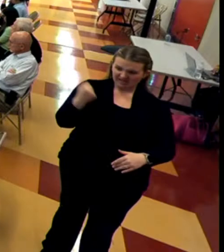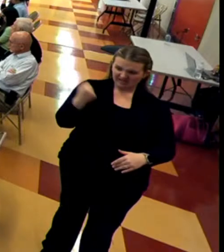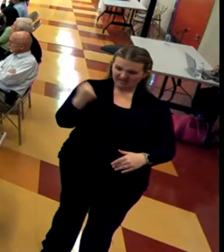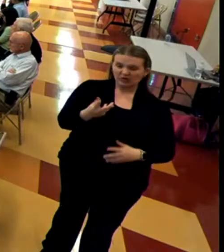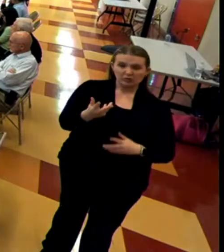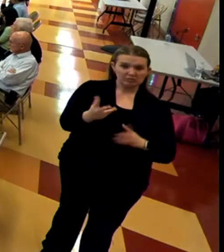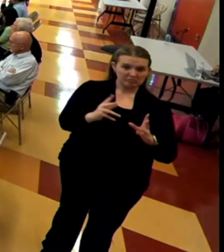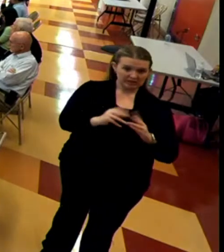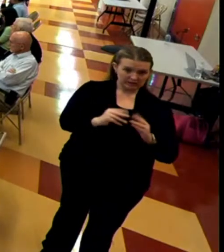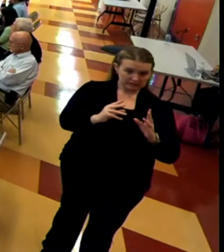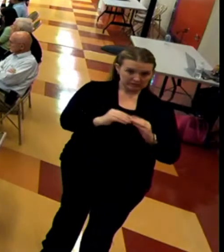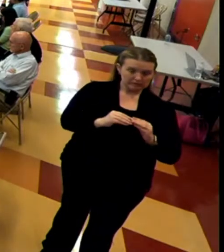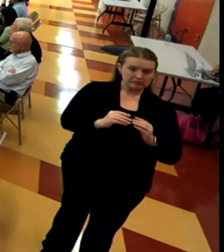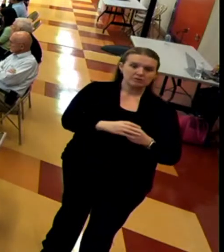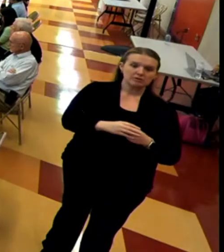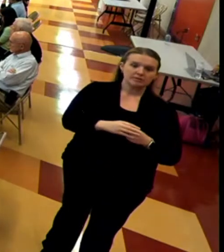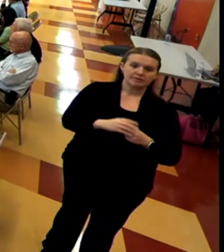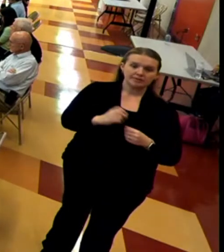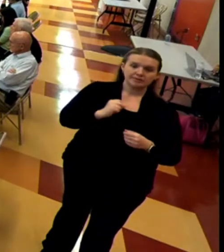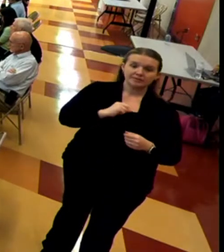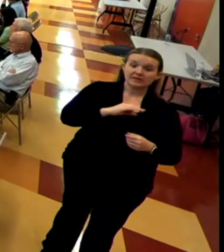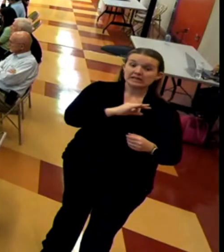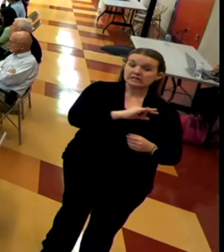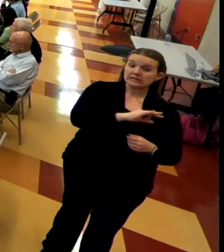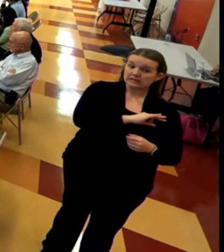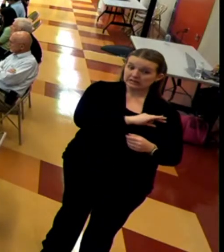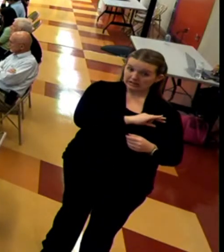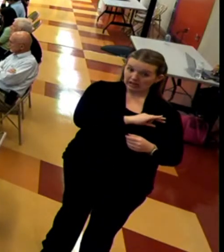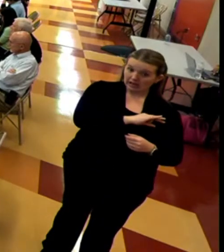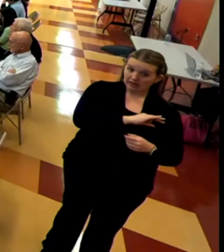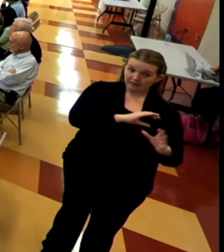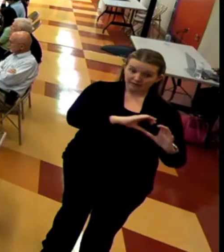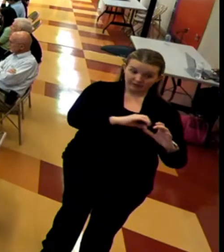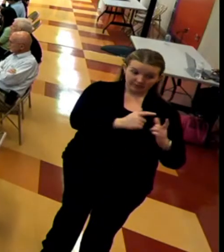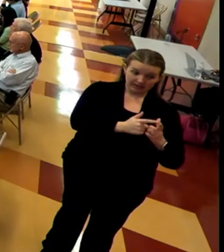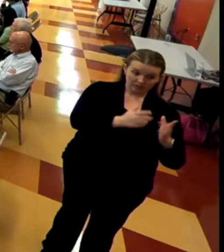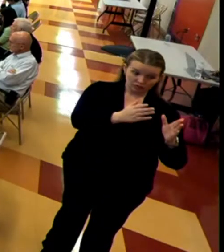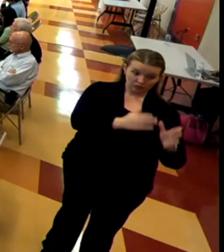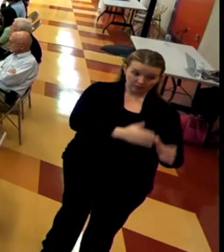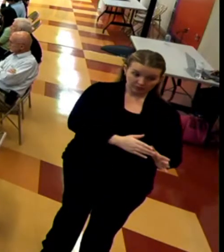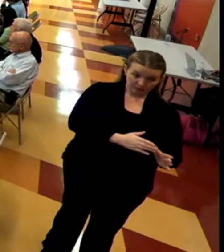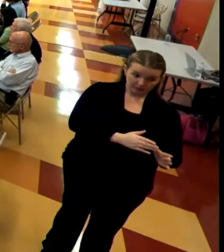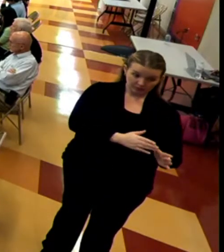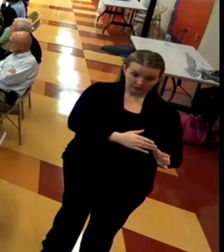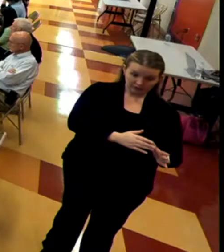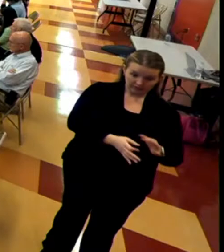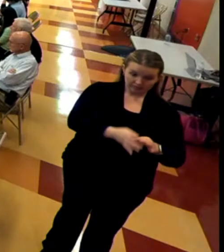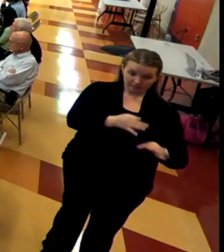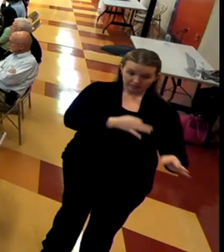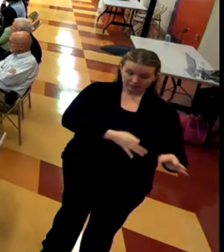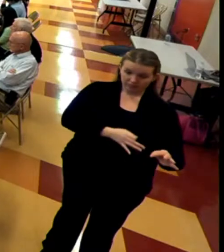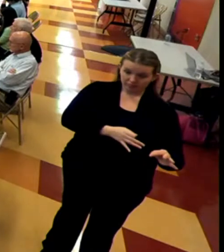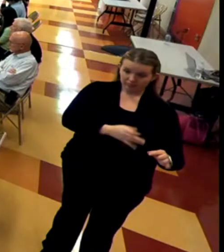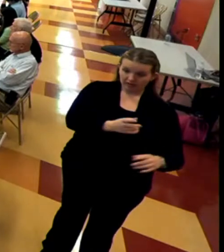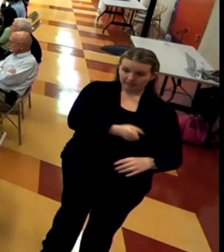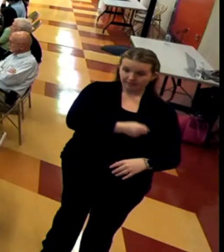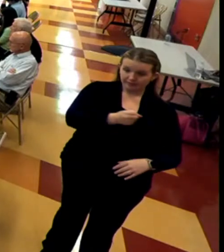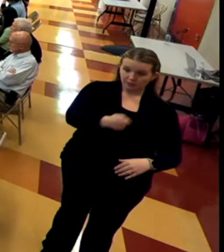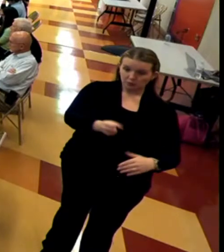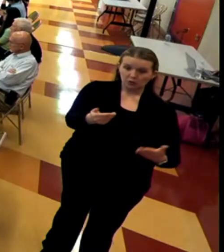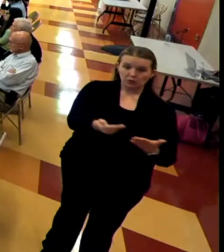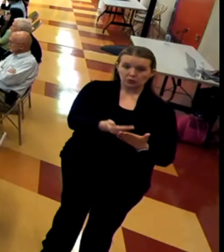meetings, staff from the council person has stepped in and appointed a